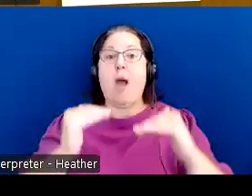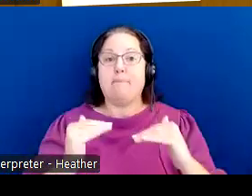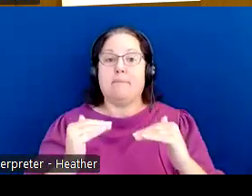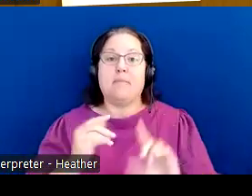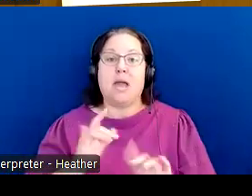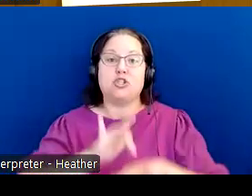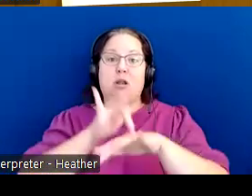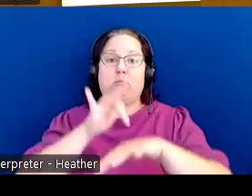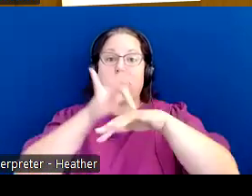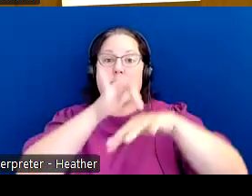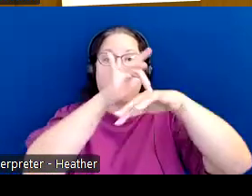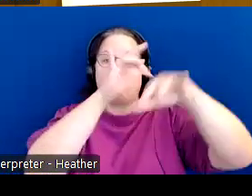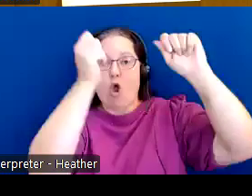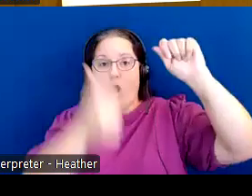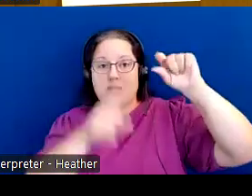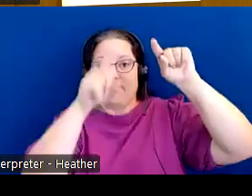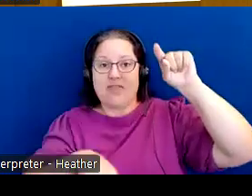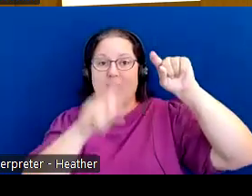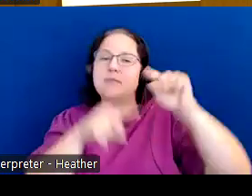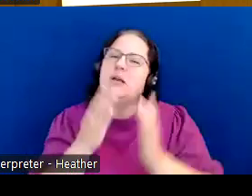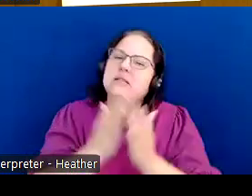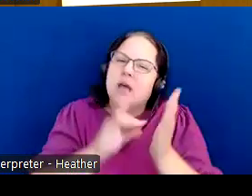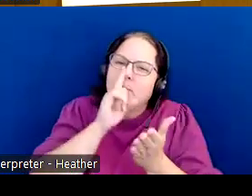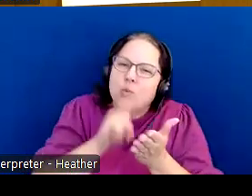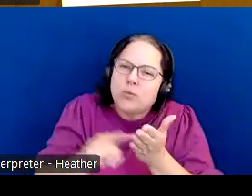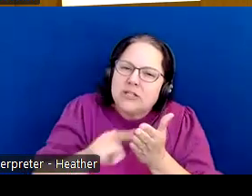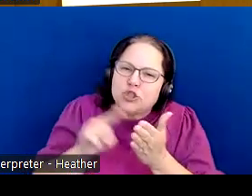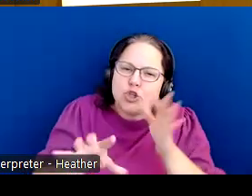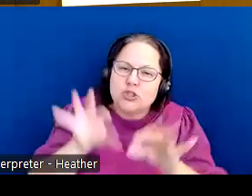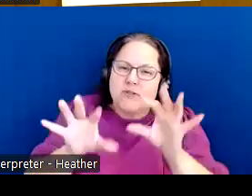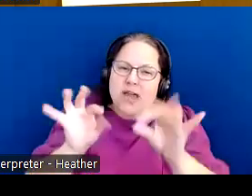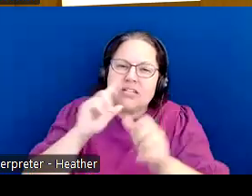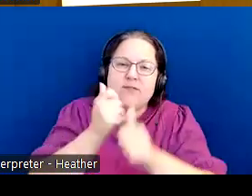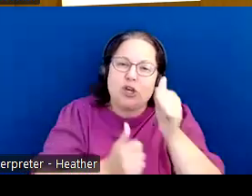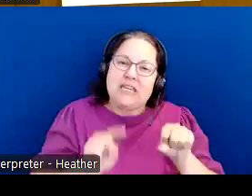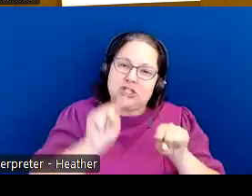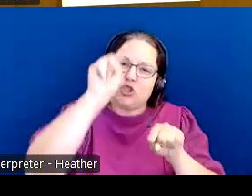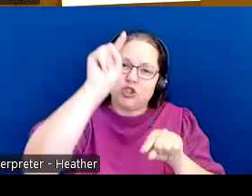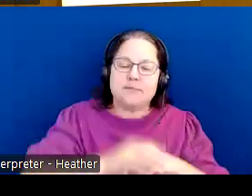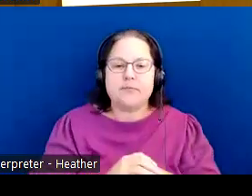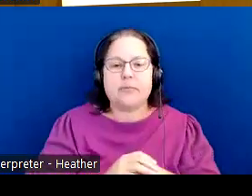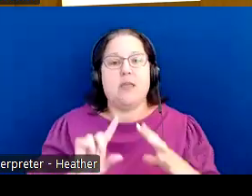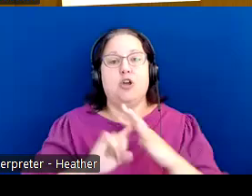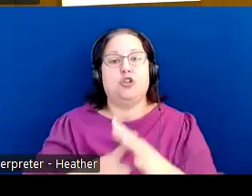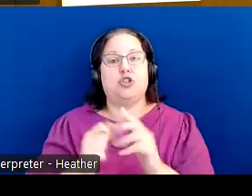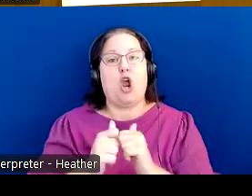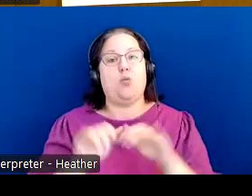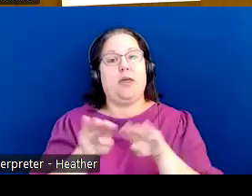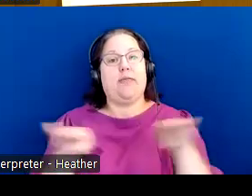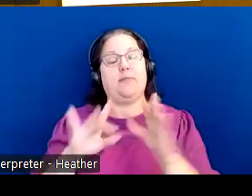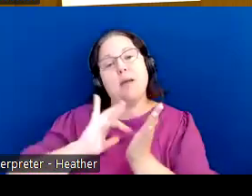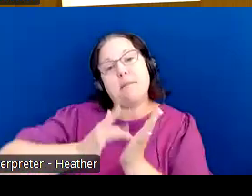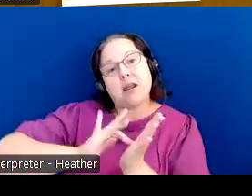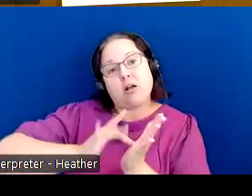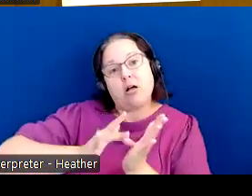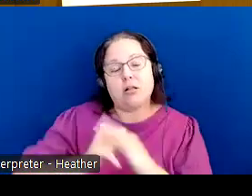talk about some of the key research findings within each model. So we started with the medical model,